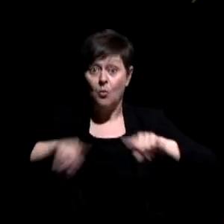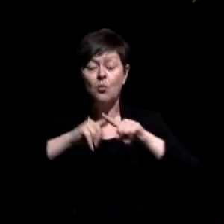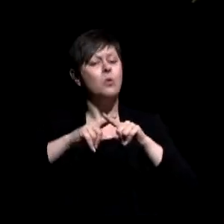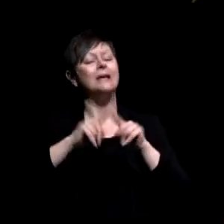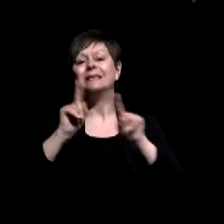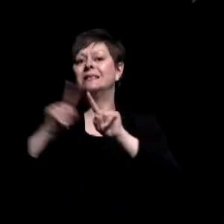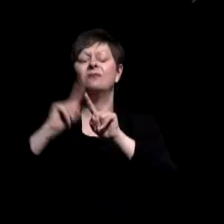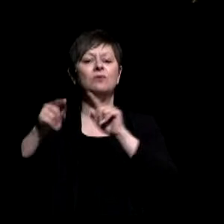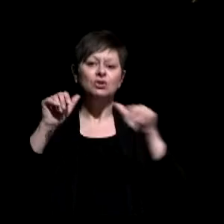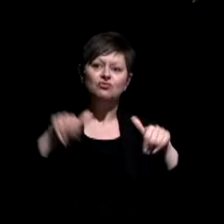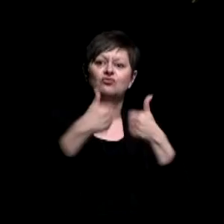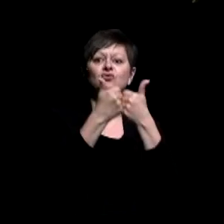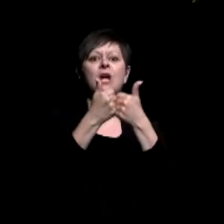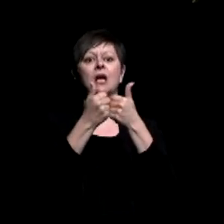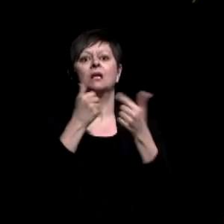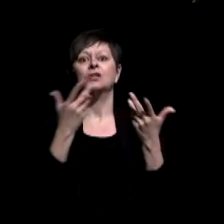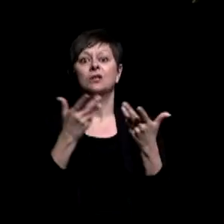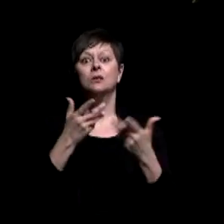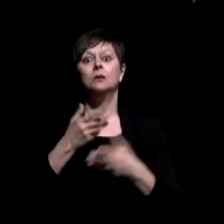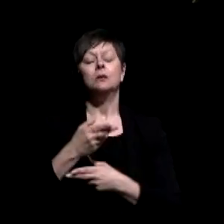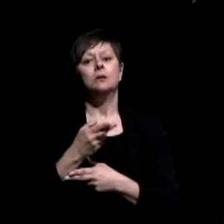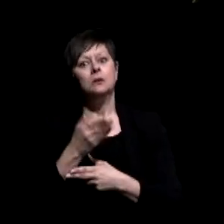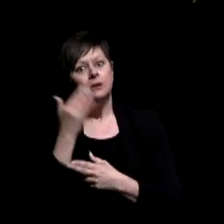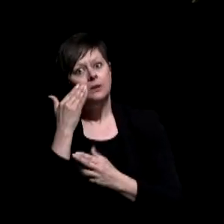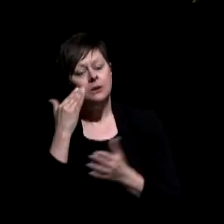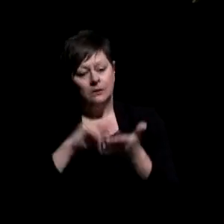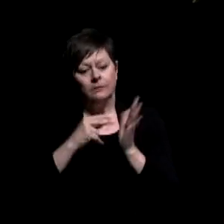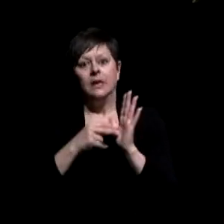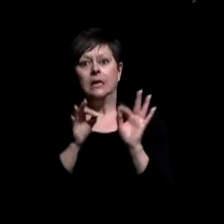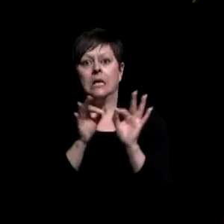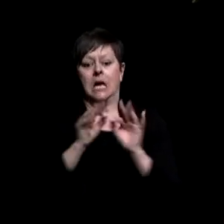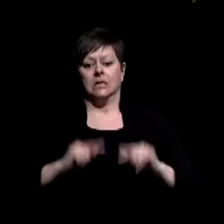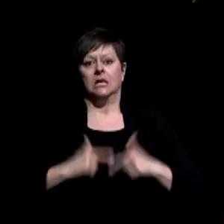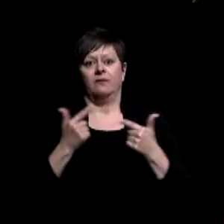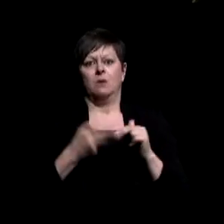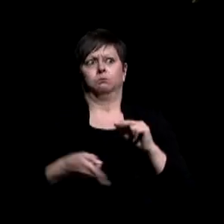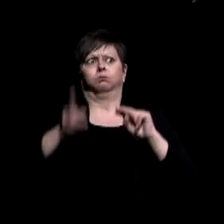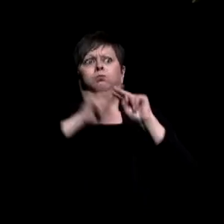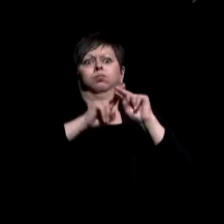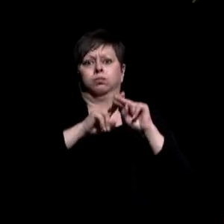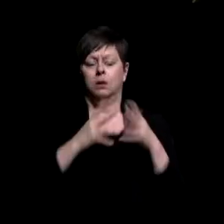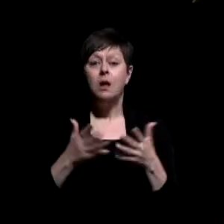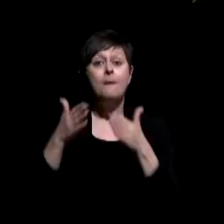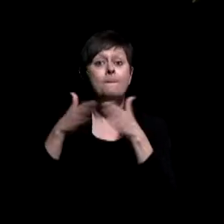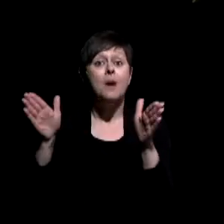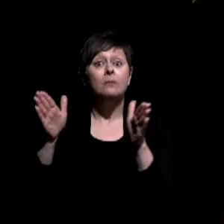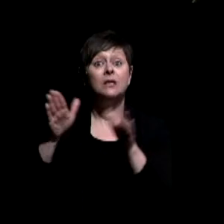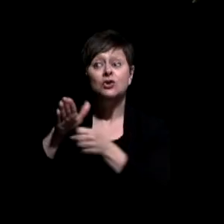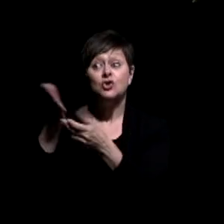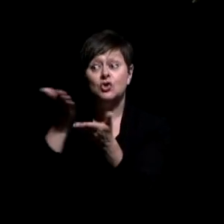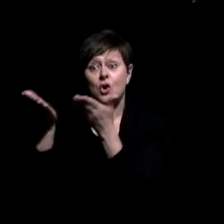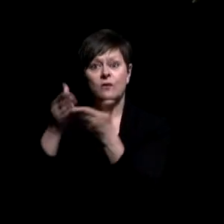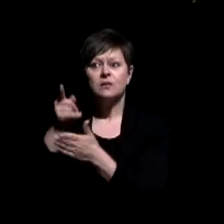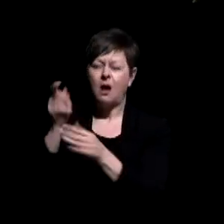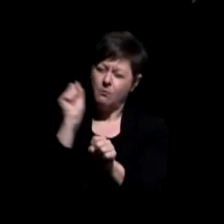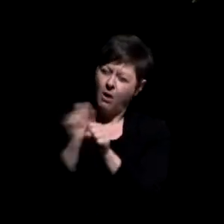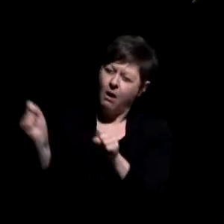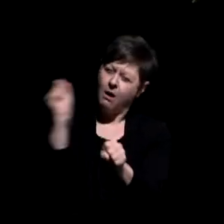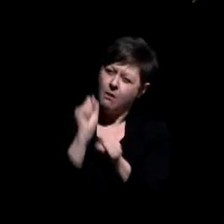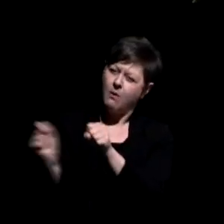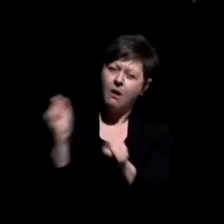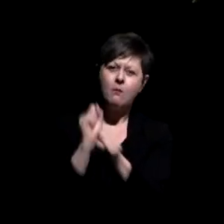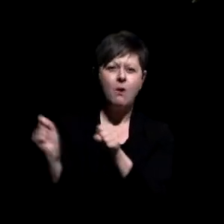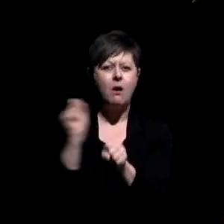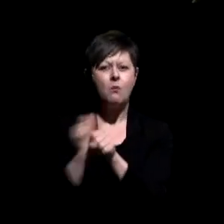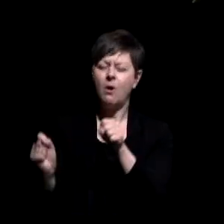challenges, like the higher cost of living, and our public sector worked diligently, responsibly, and